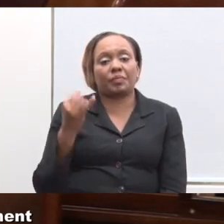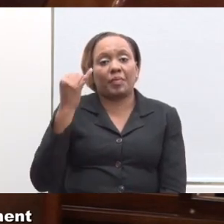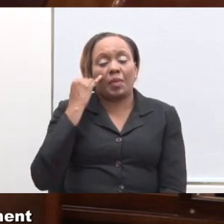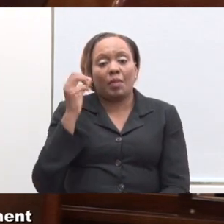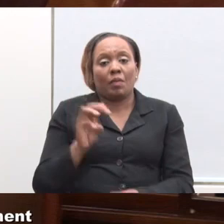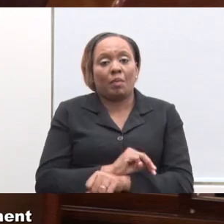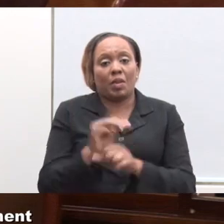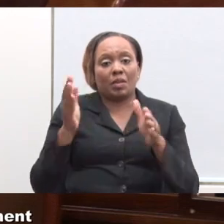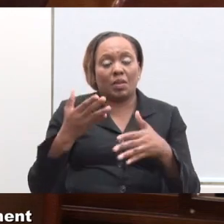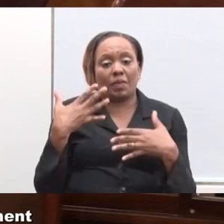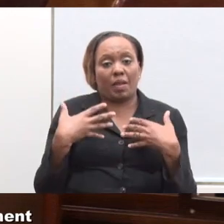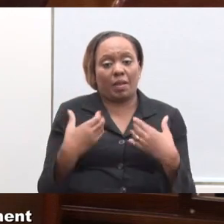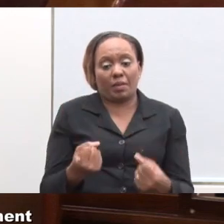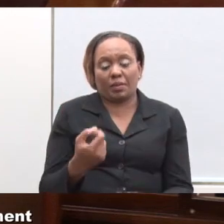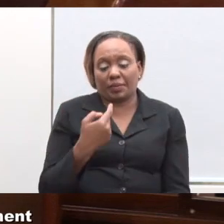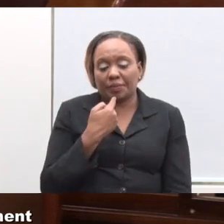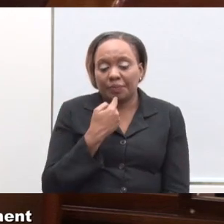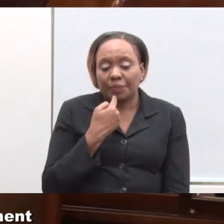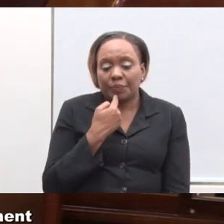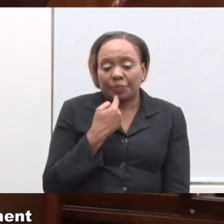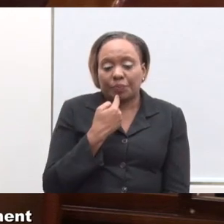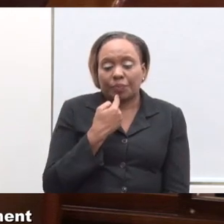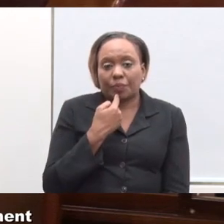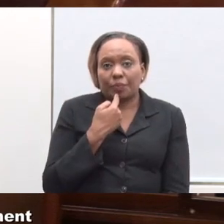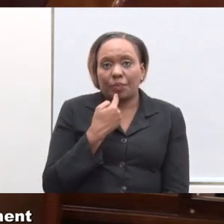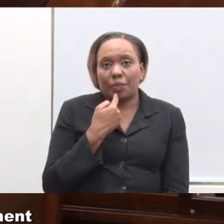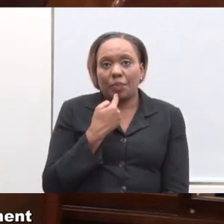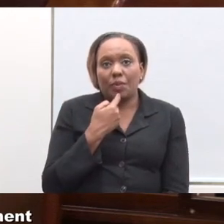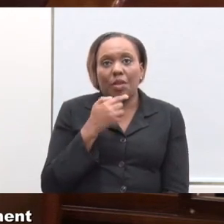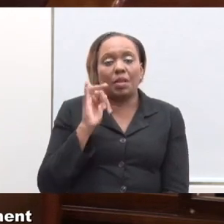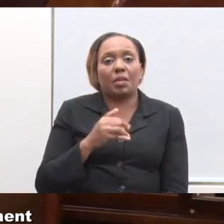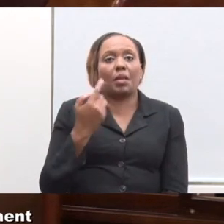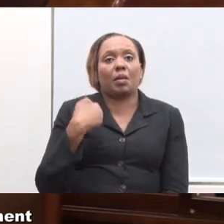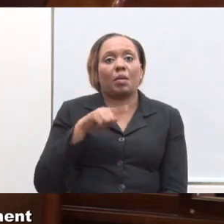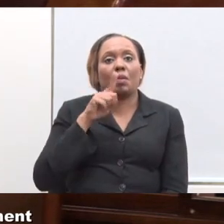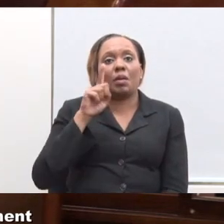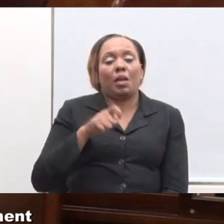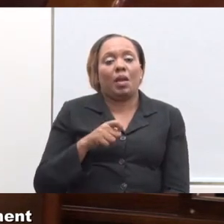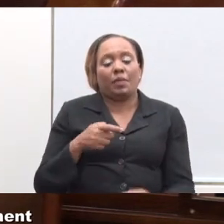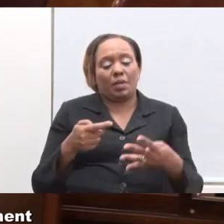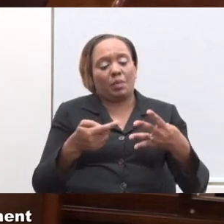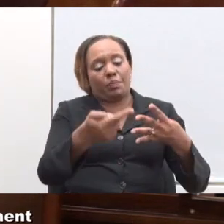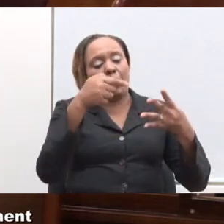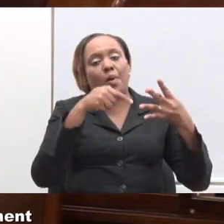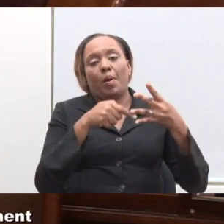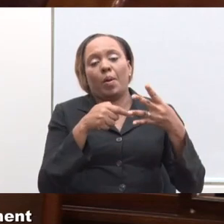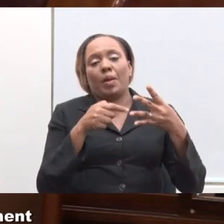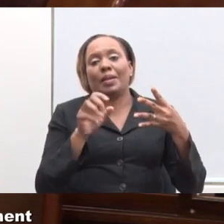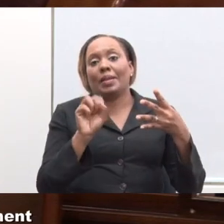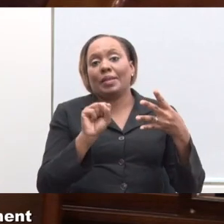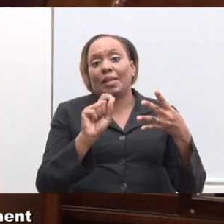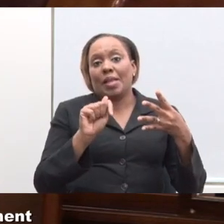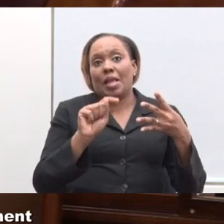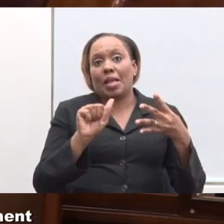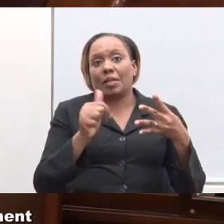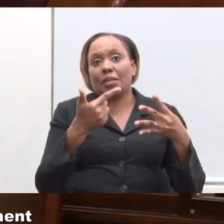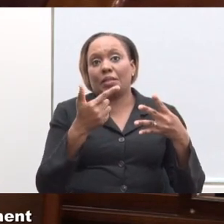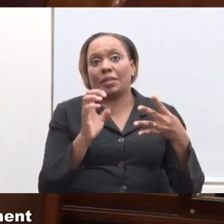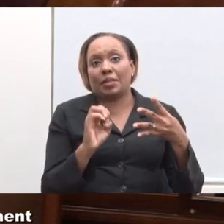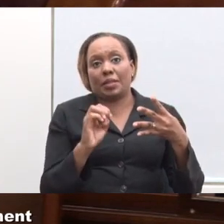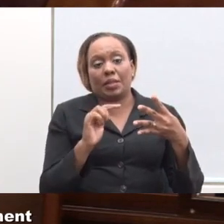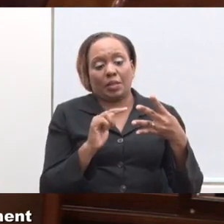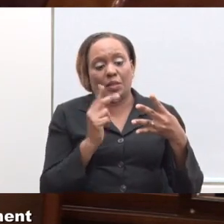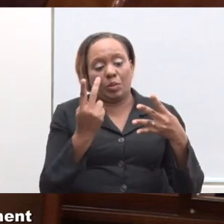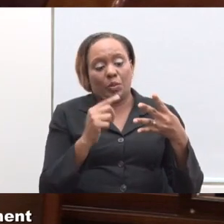that the Chief Medical Officer has advised him that we have to move to different stages, particularly stage 3, which